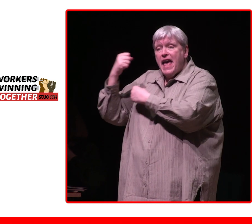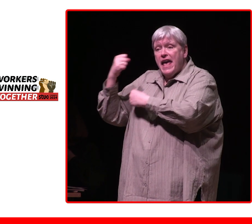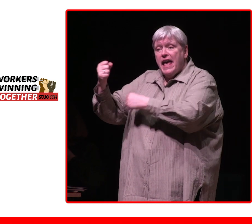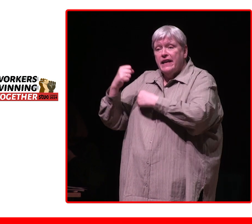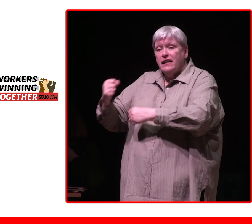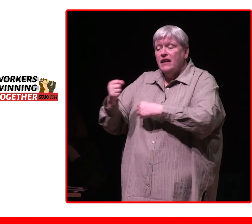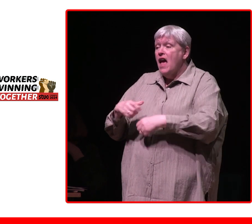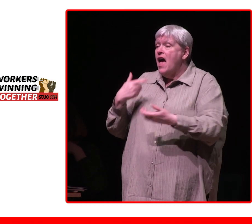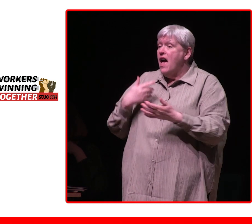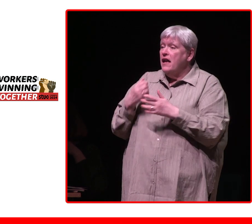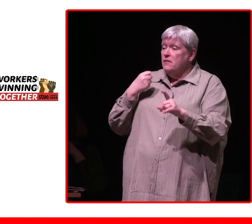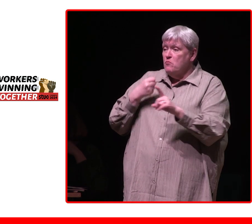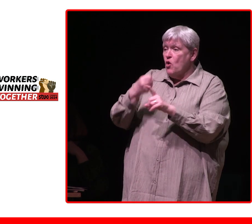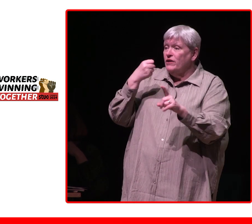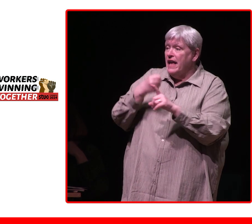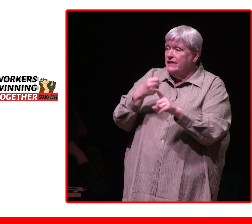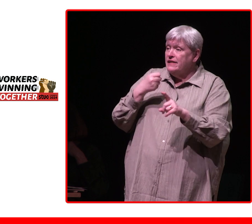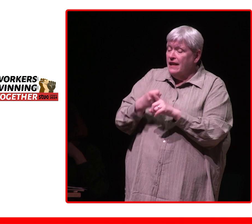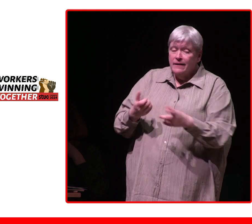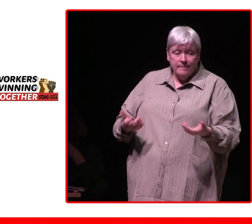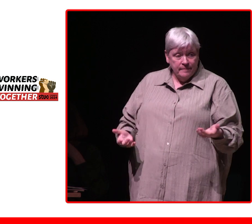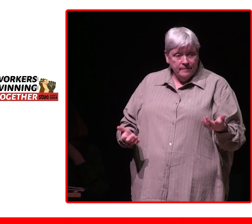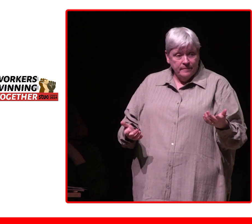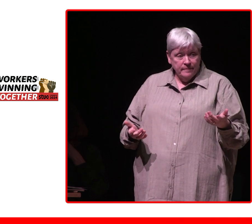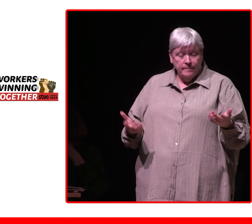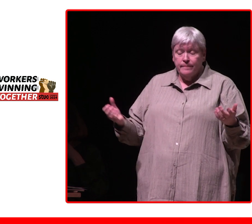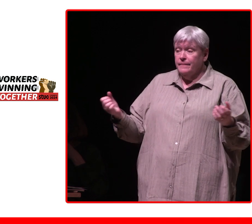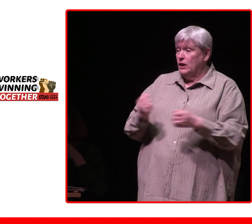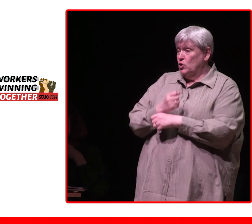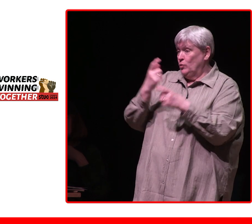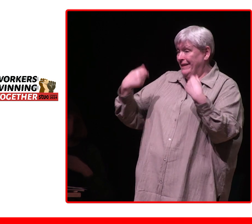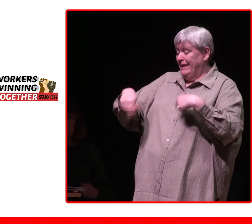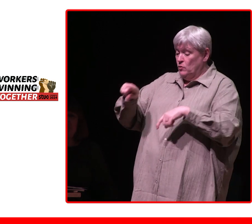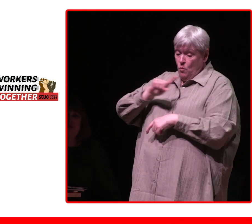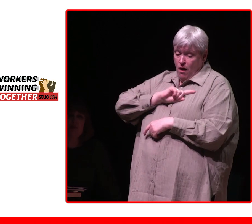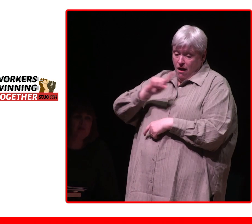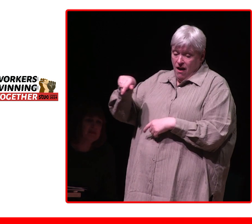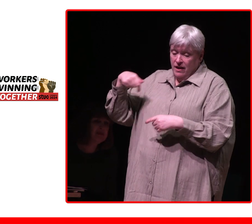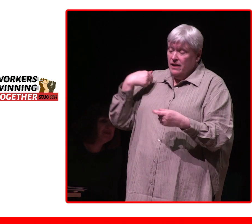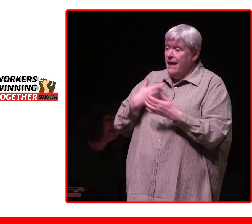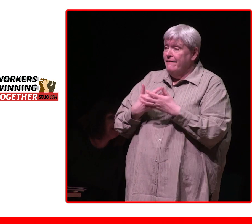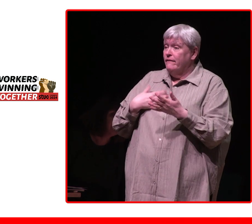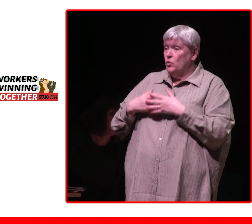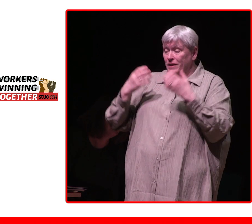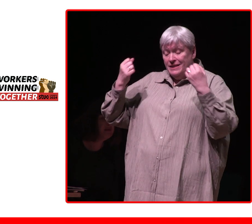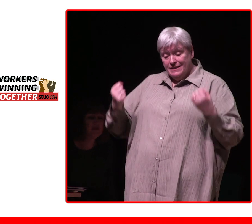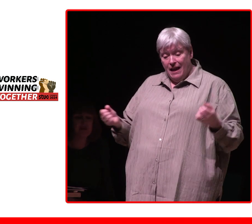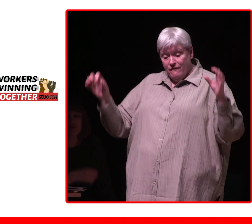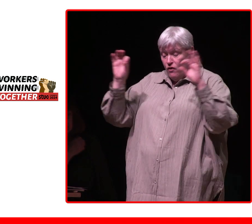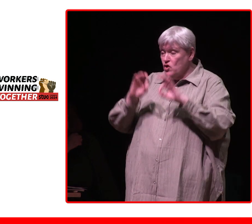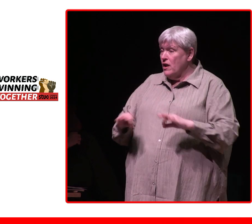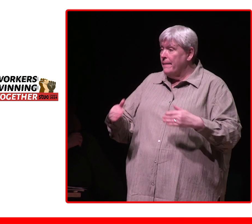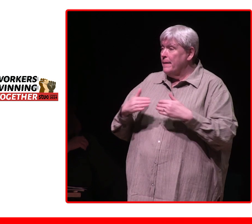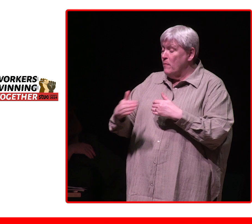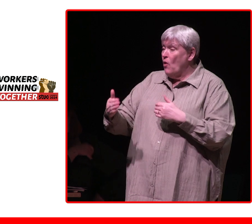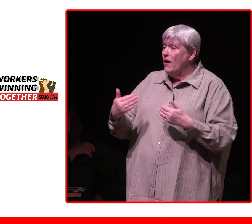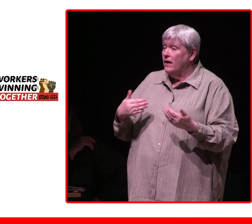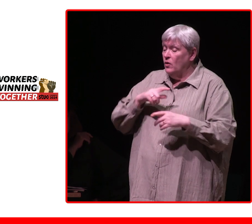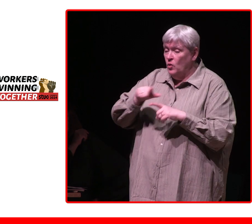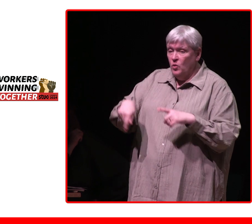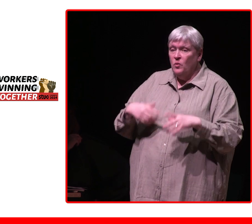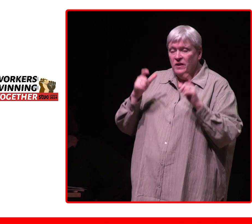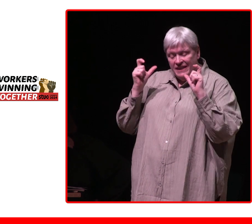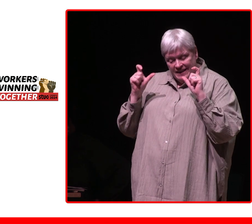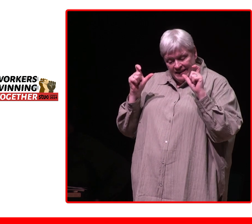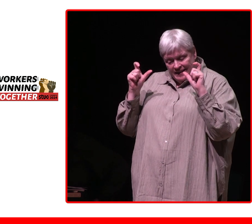continue protesting. And we do this because if we stand for nothing else as a movement, we stand